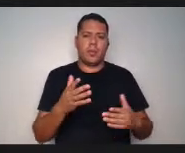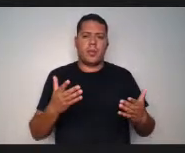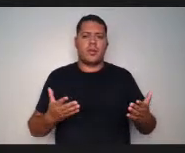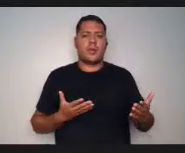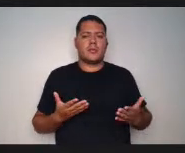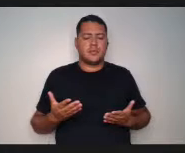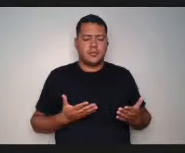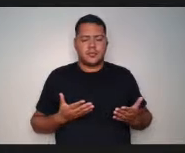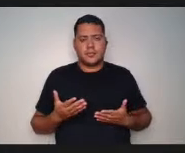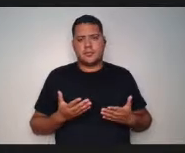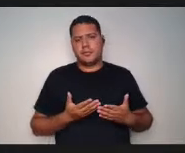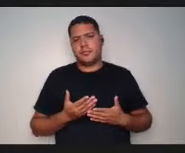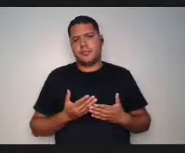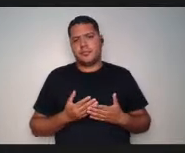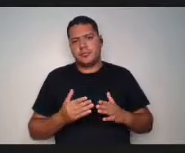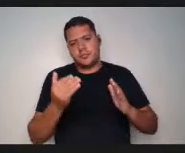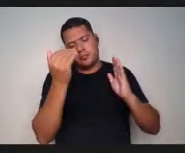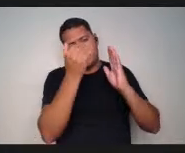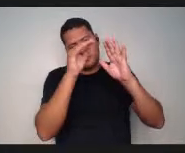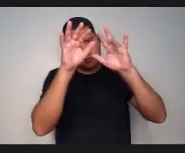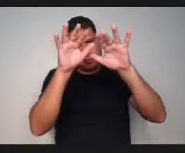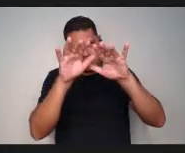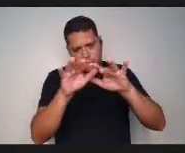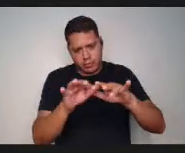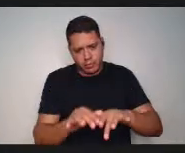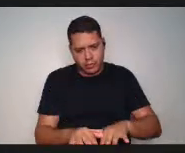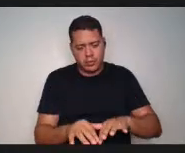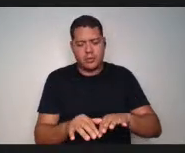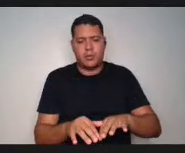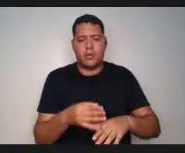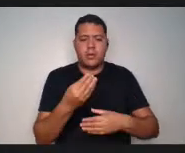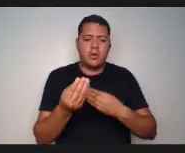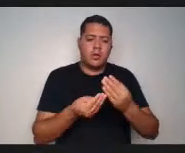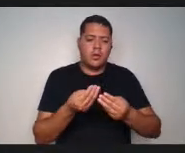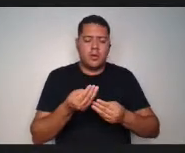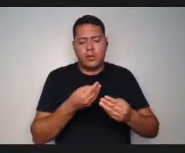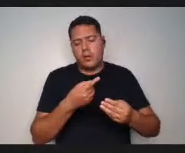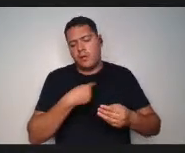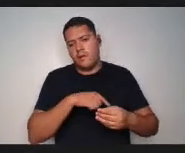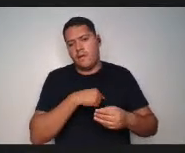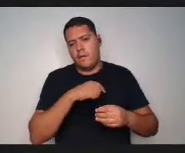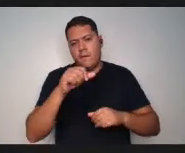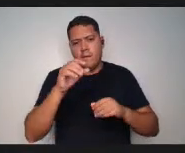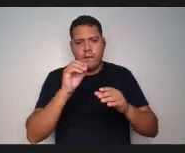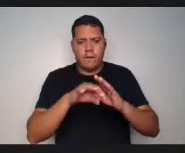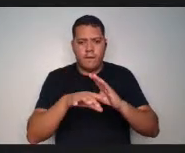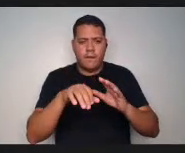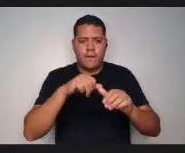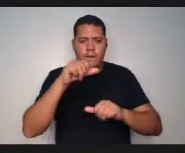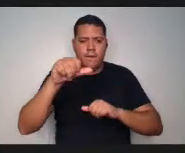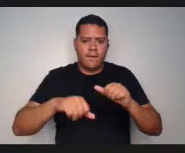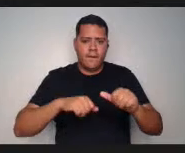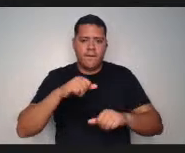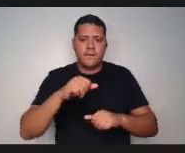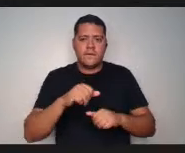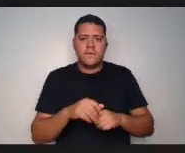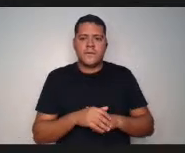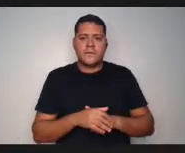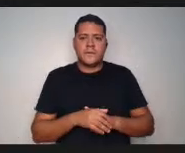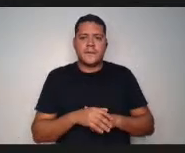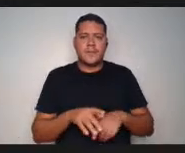change? And then more broadly, we have a focus on really inspiring action from all stakeholders to